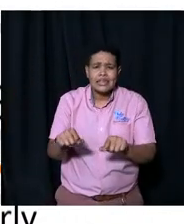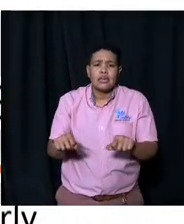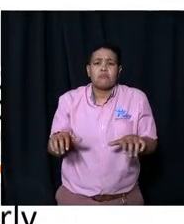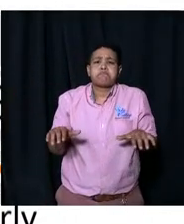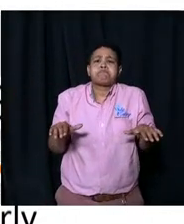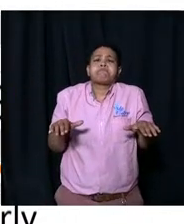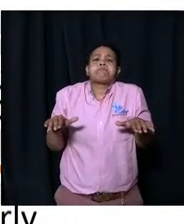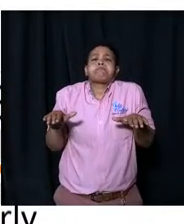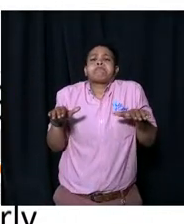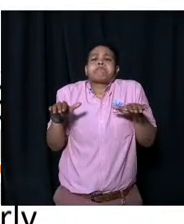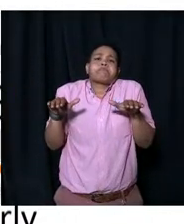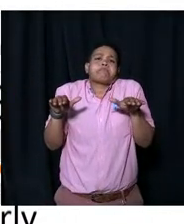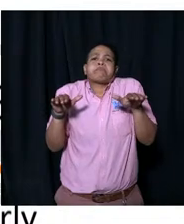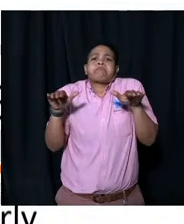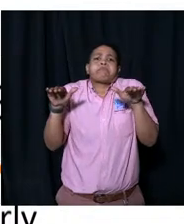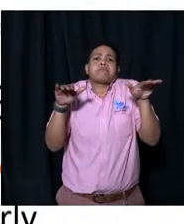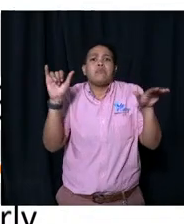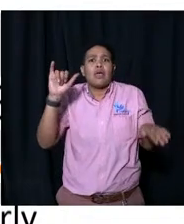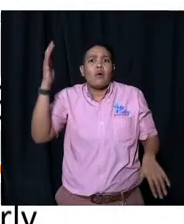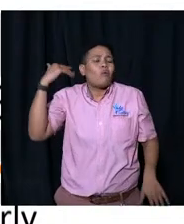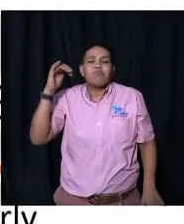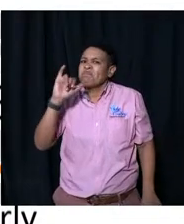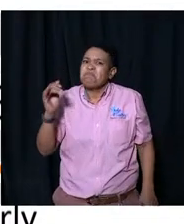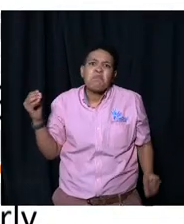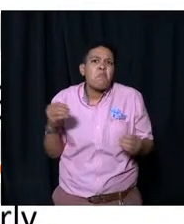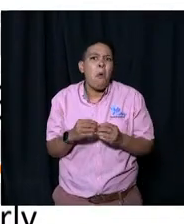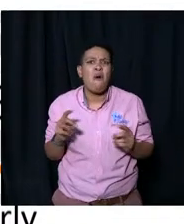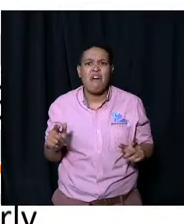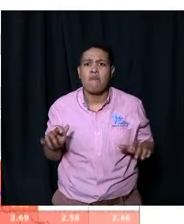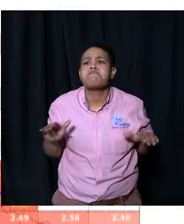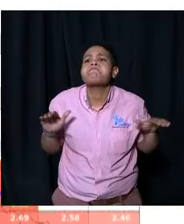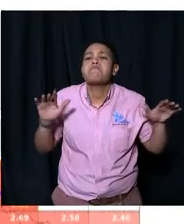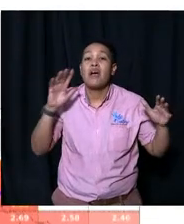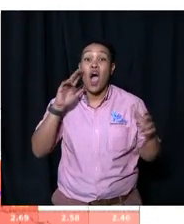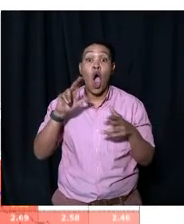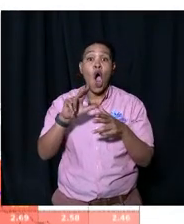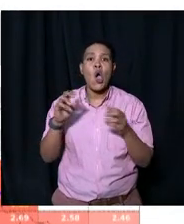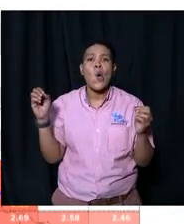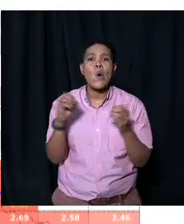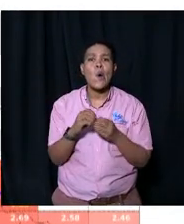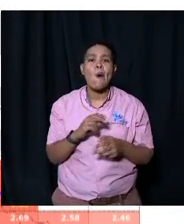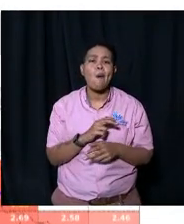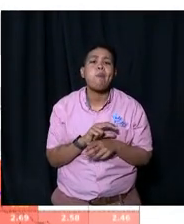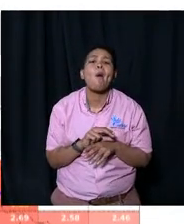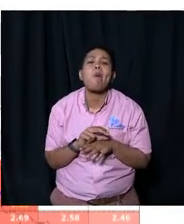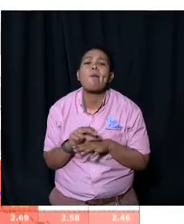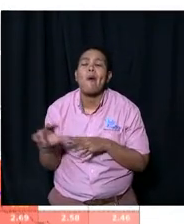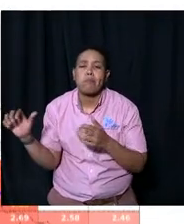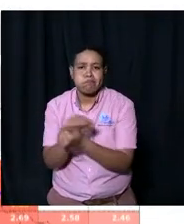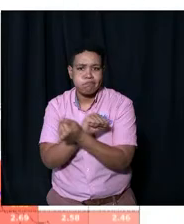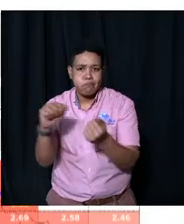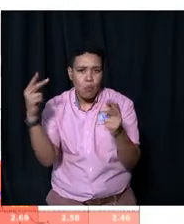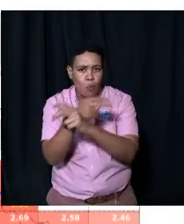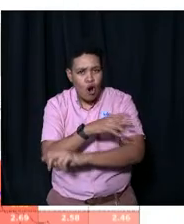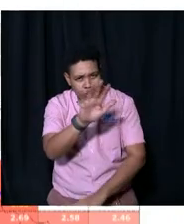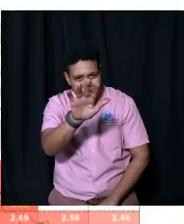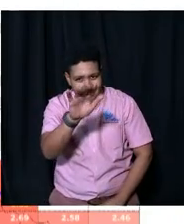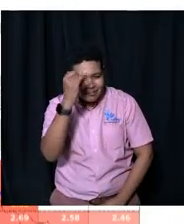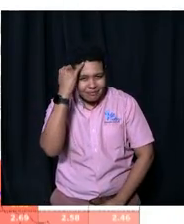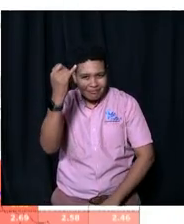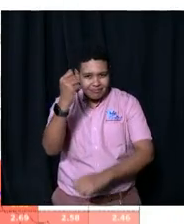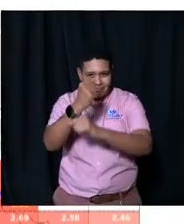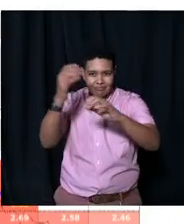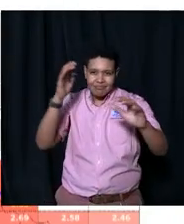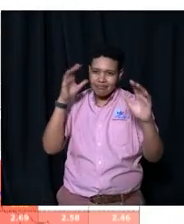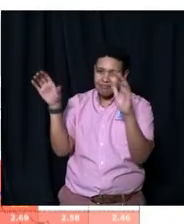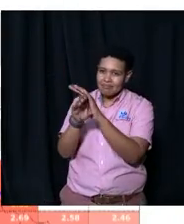rise at a faster rate than before, and stronger hurricanes. So in these images taken from the same report,